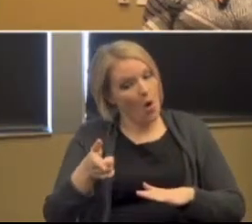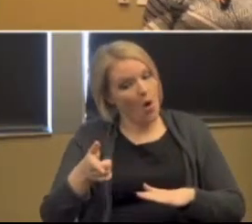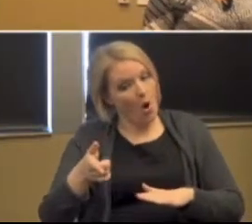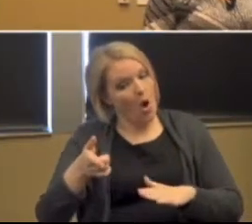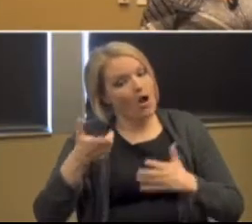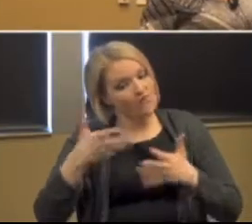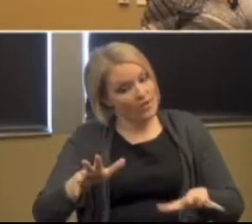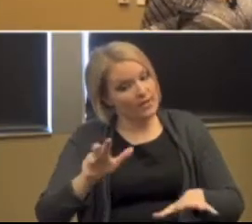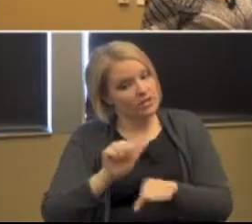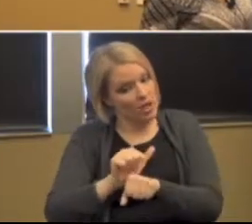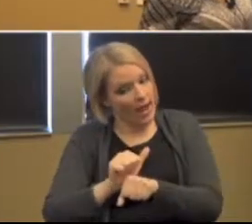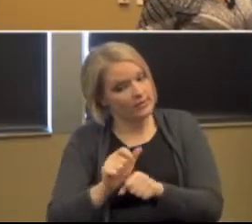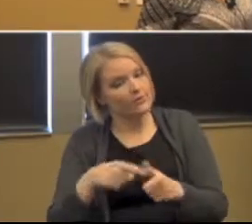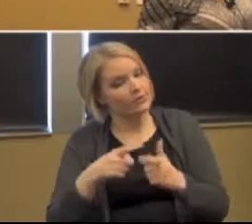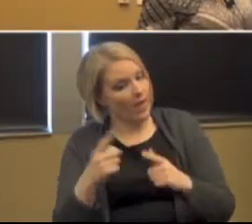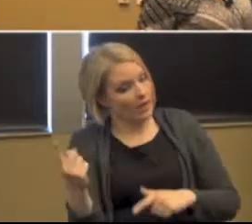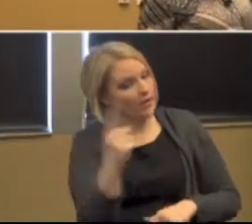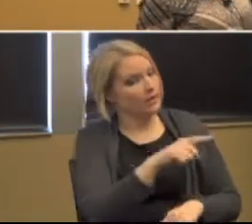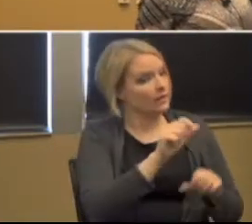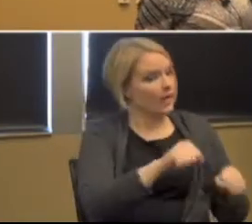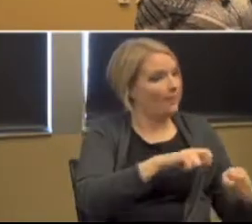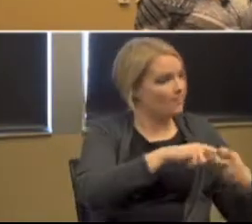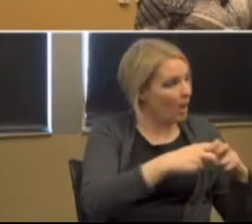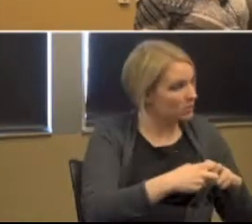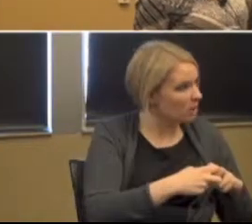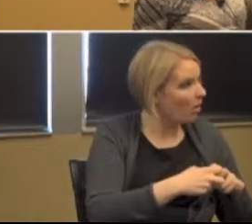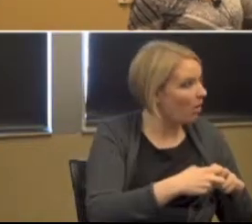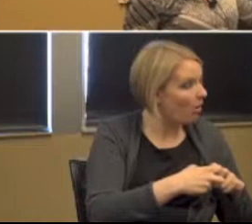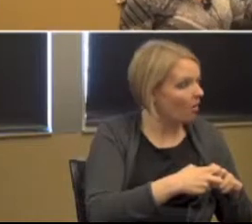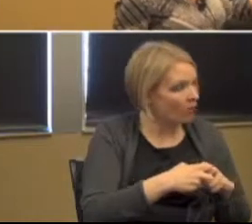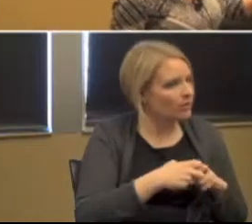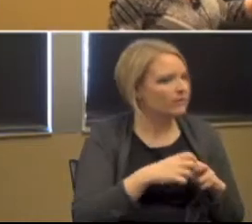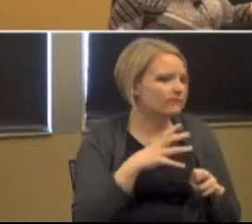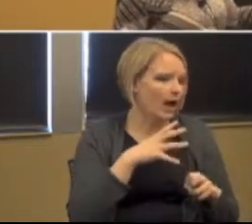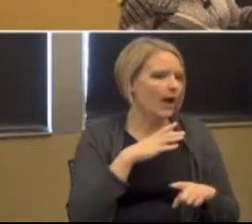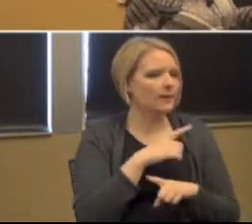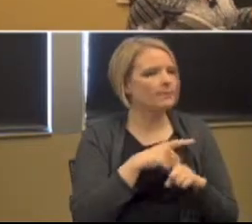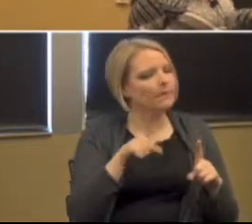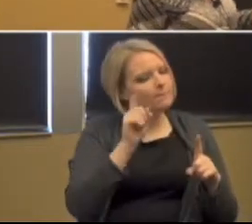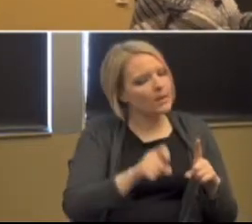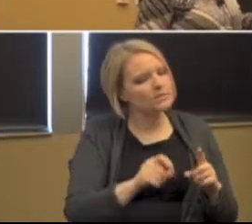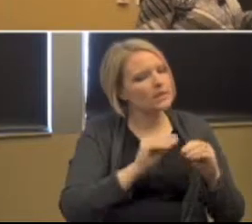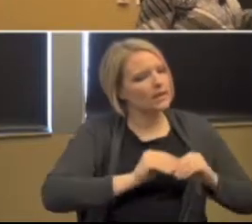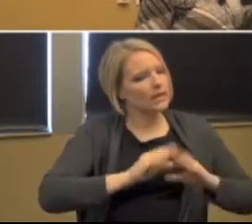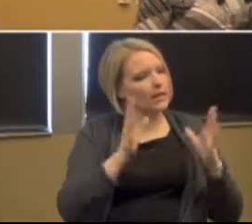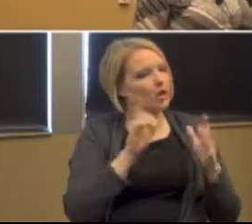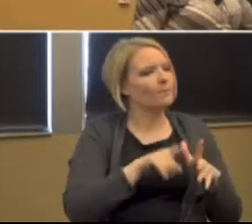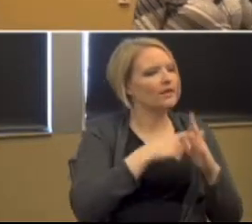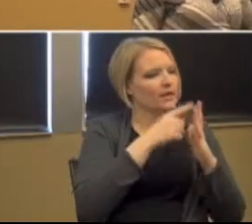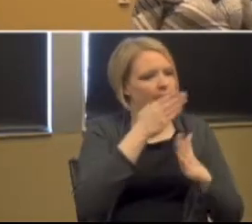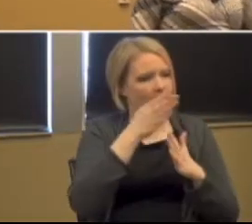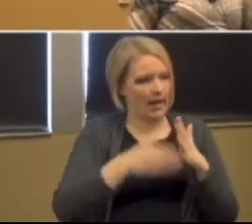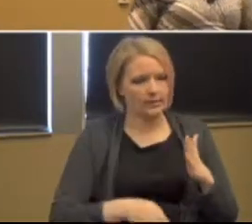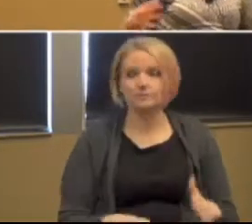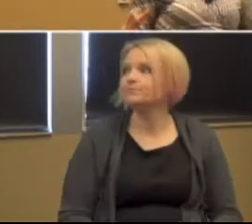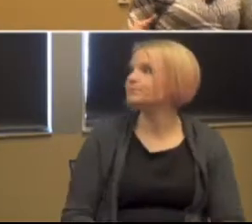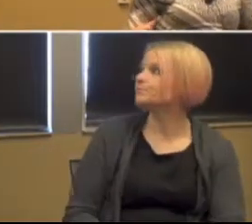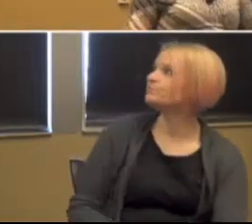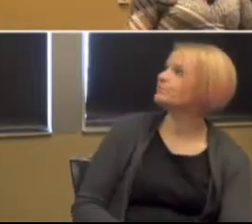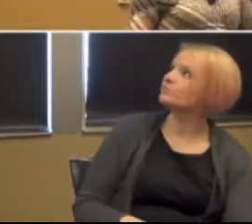that puzzle. Absolutely. So these are other ideas. It can go in a basket, all done, a bin. And it kind of depends on what the activity